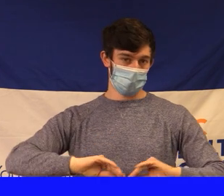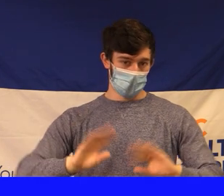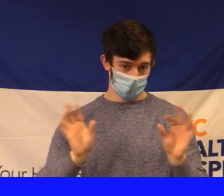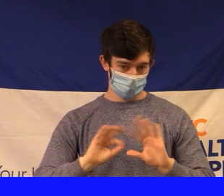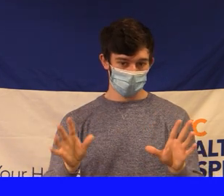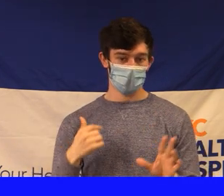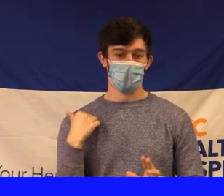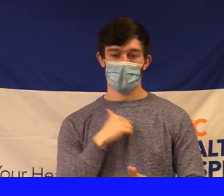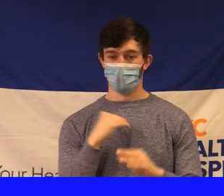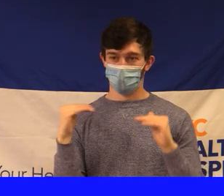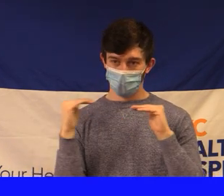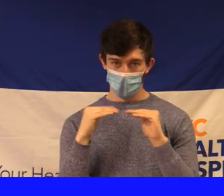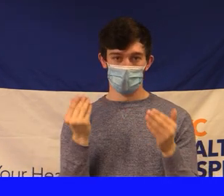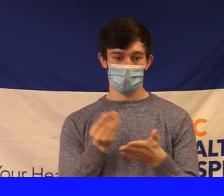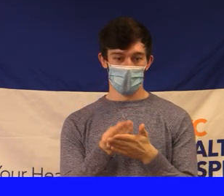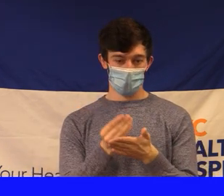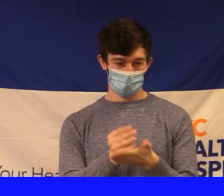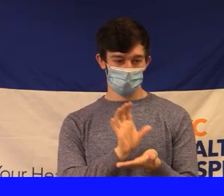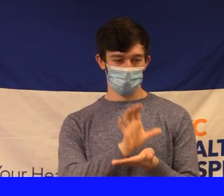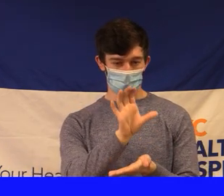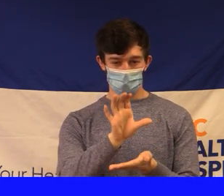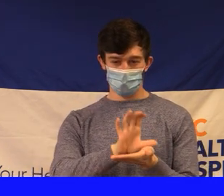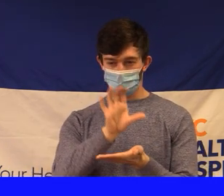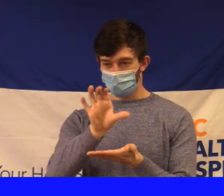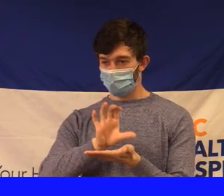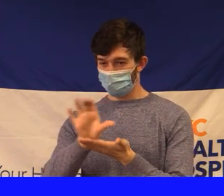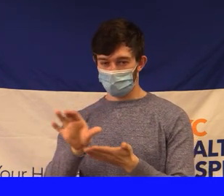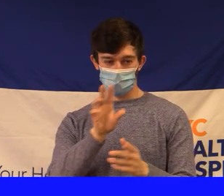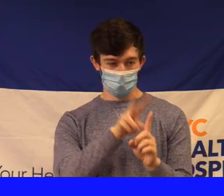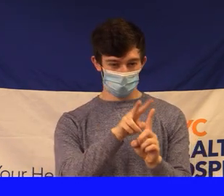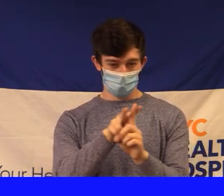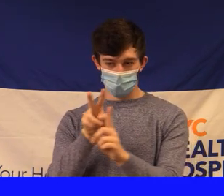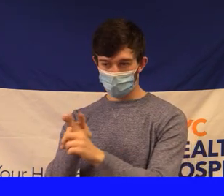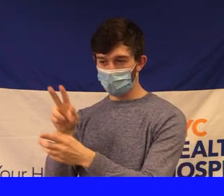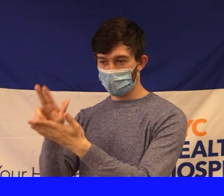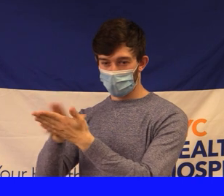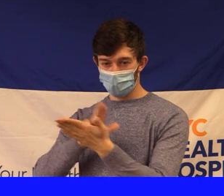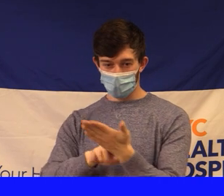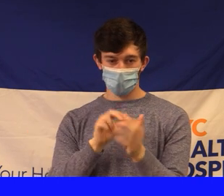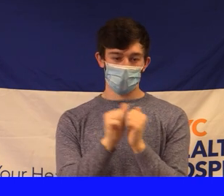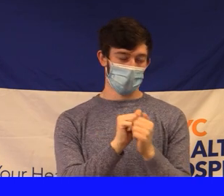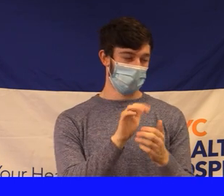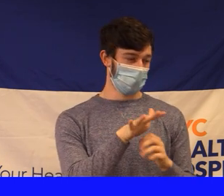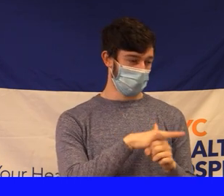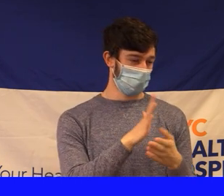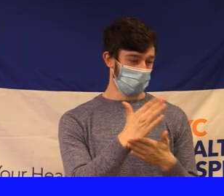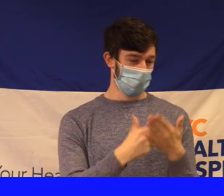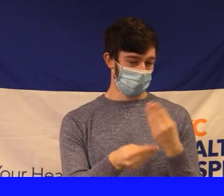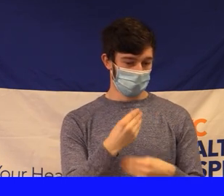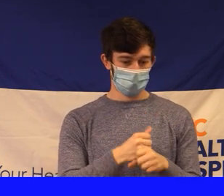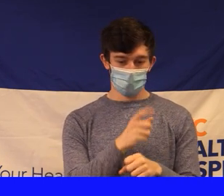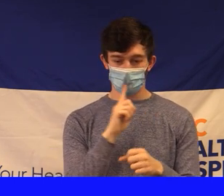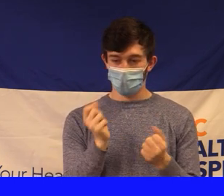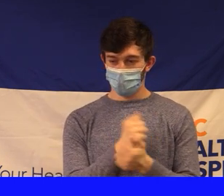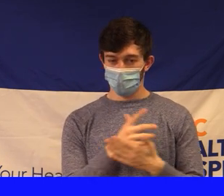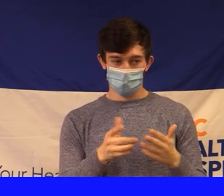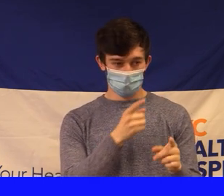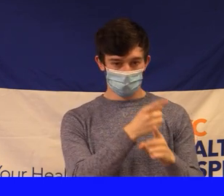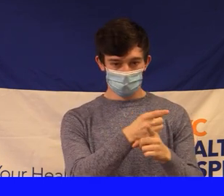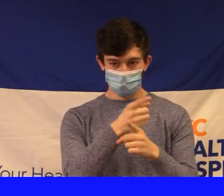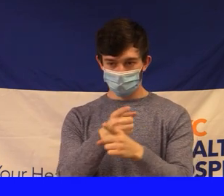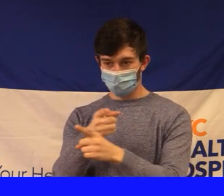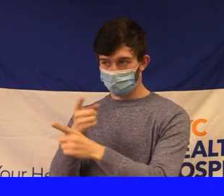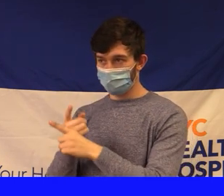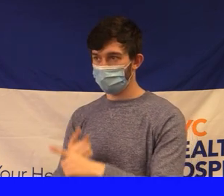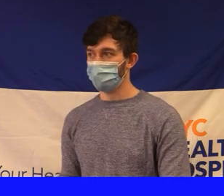fairly allocating the revenue from those trips to this contract versus to, you know, facility budgets is something that we are working